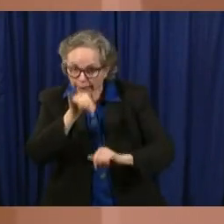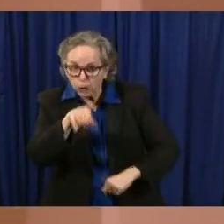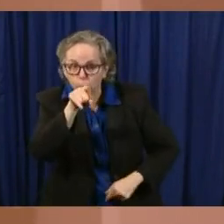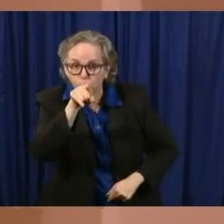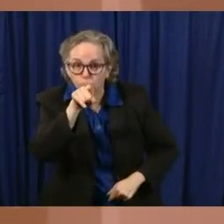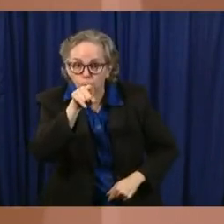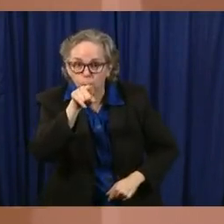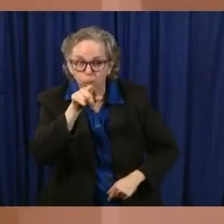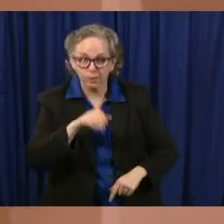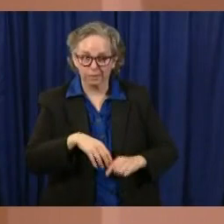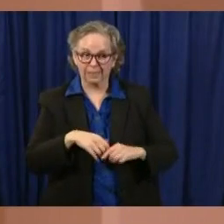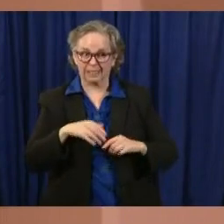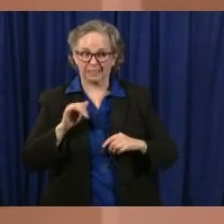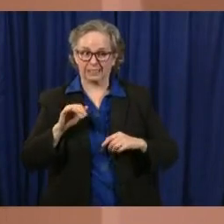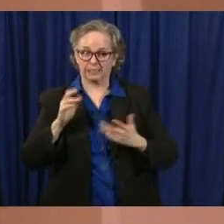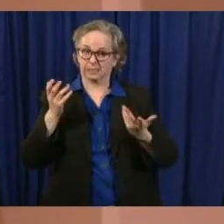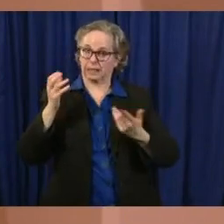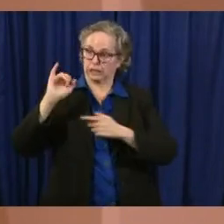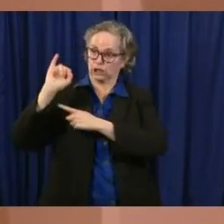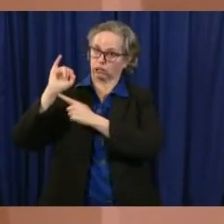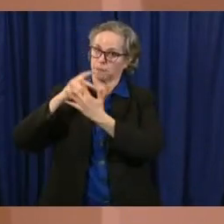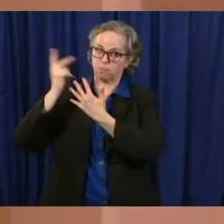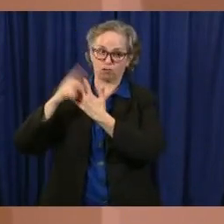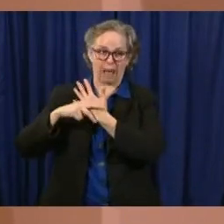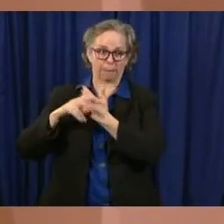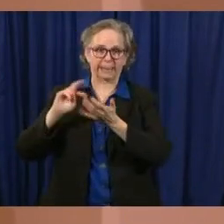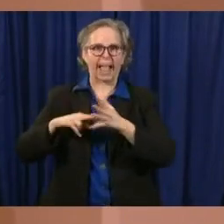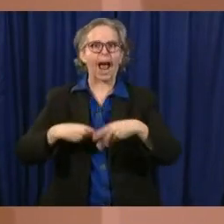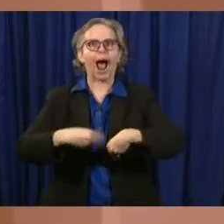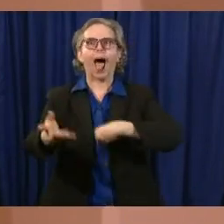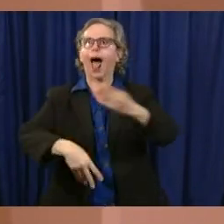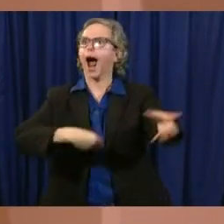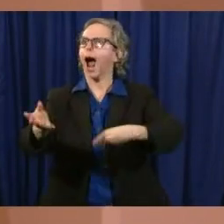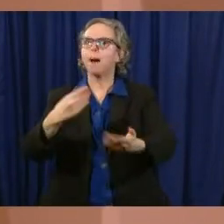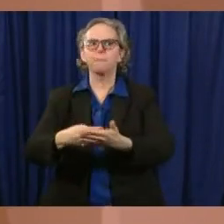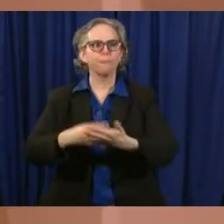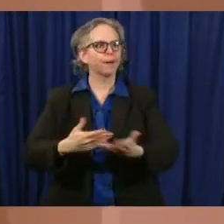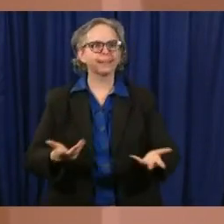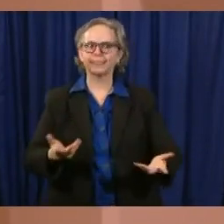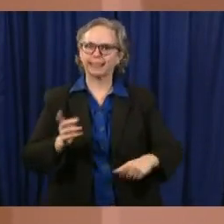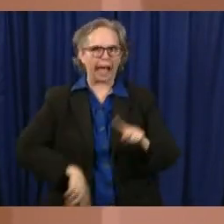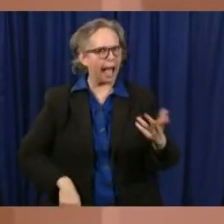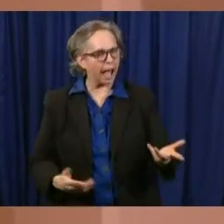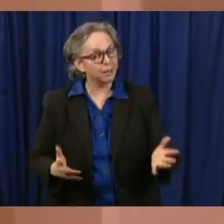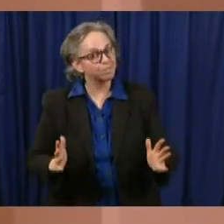program that somebody paid into, so you can't take out unless you've paid in.